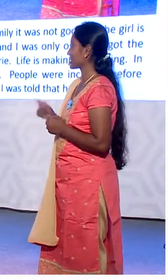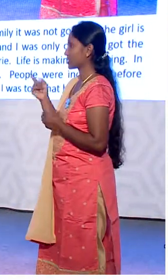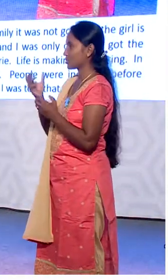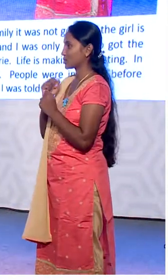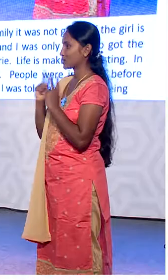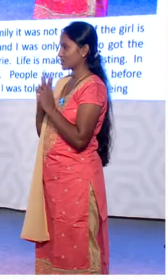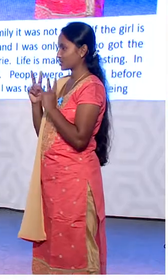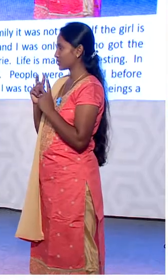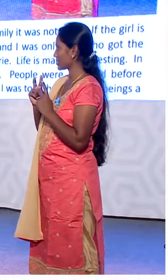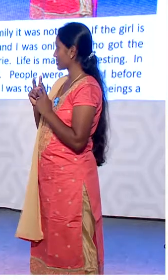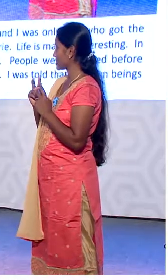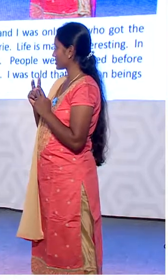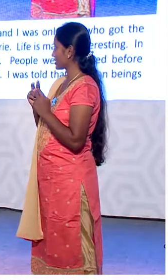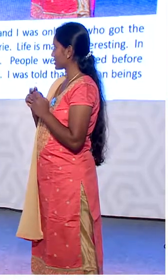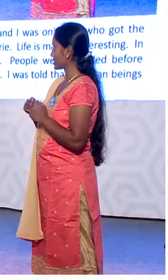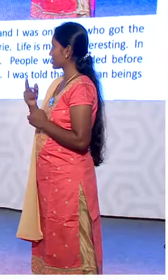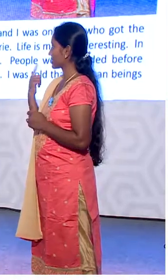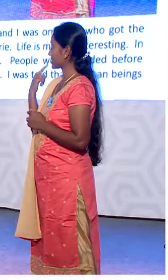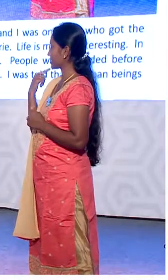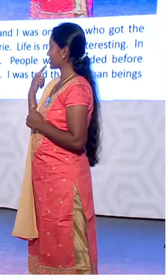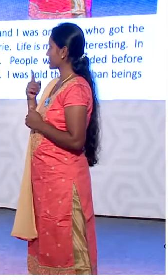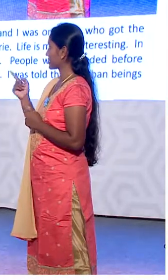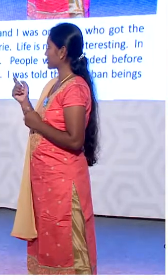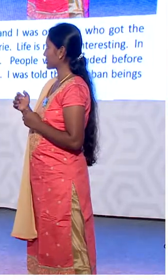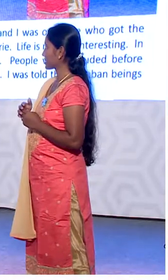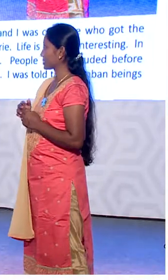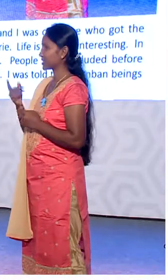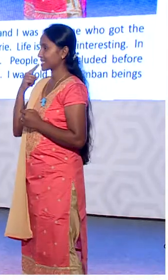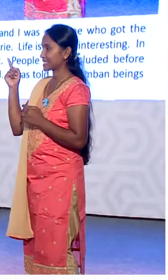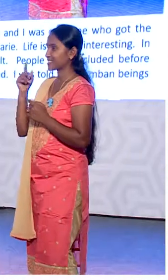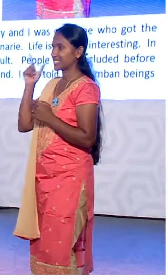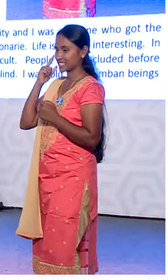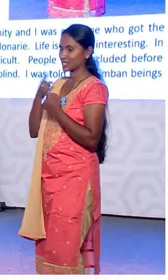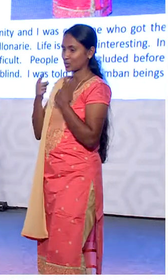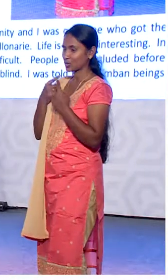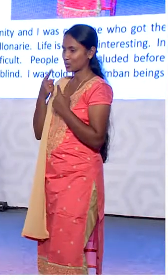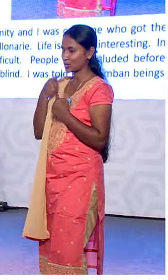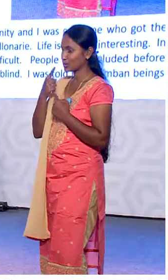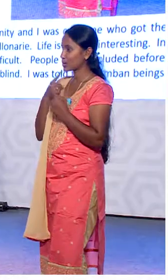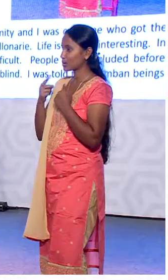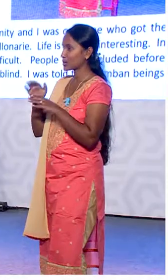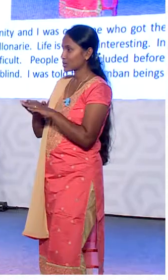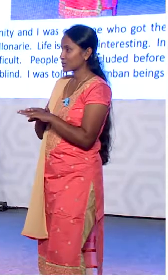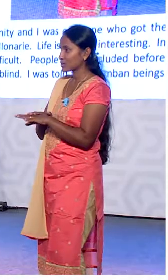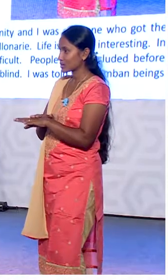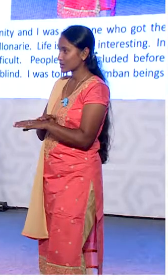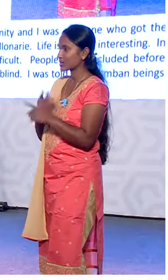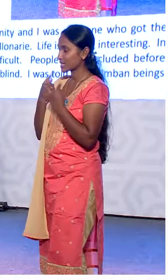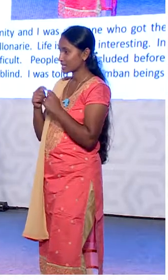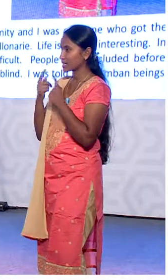to do a human doing. Yesterday, I was listening to Jerry White, who was slowly trying